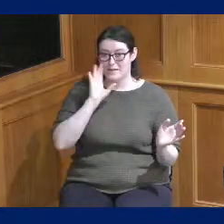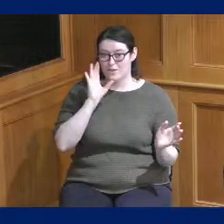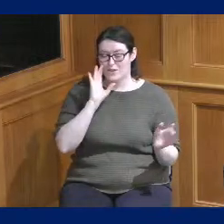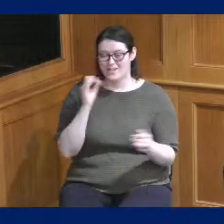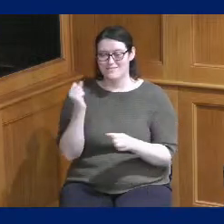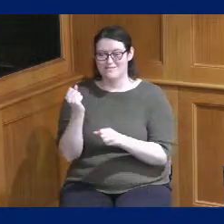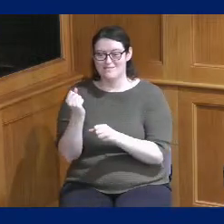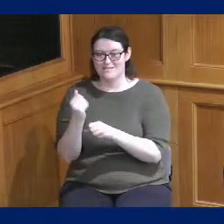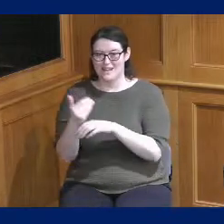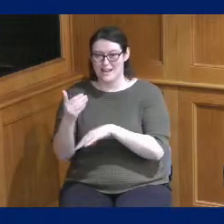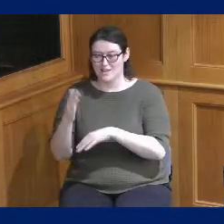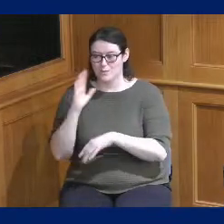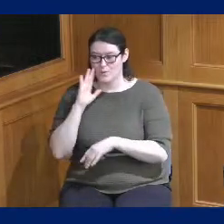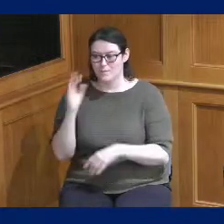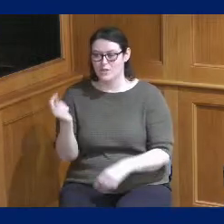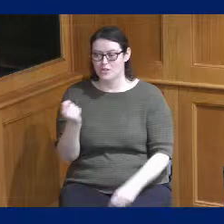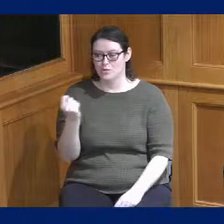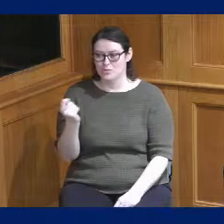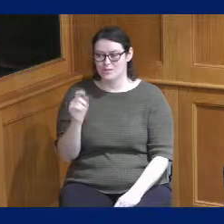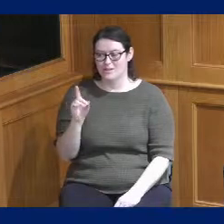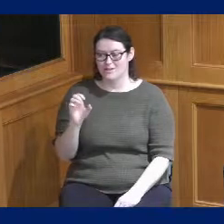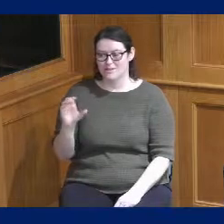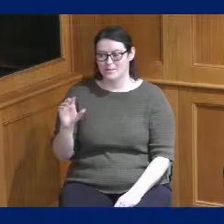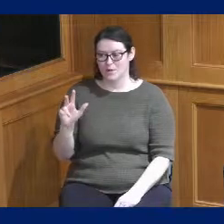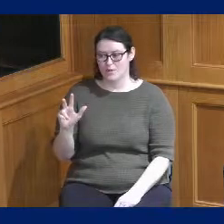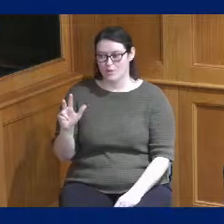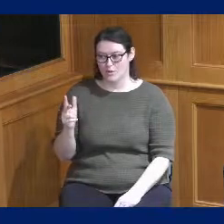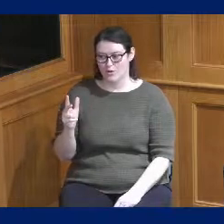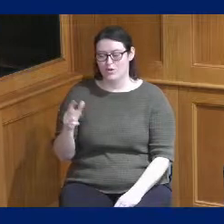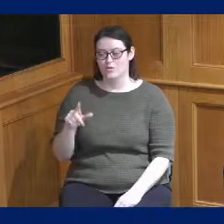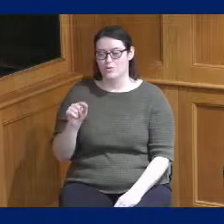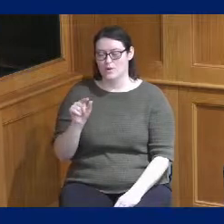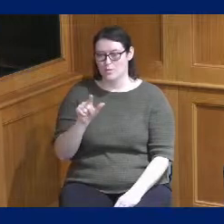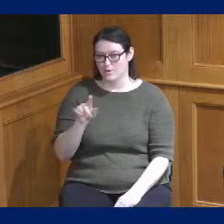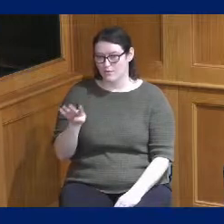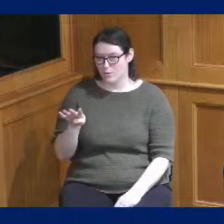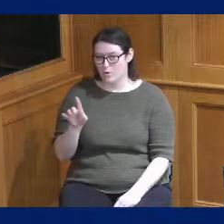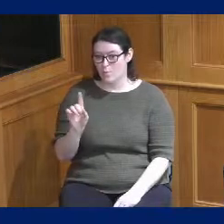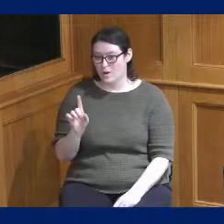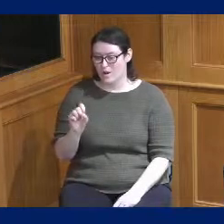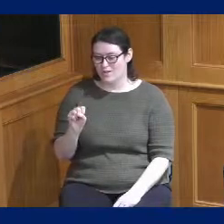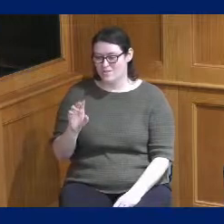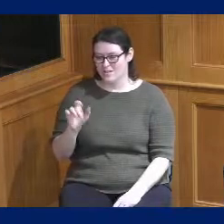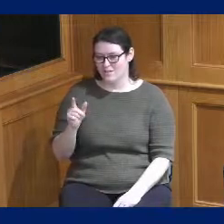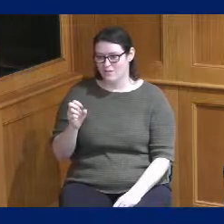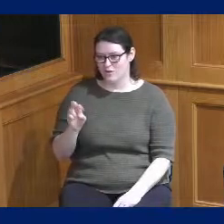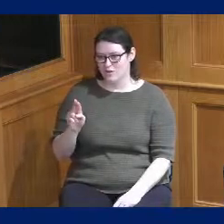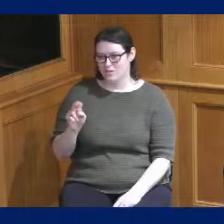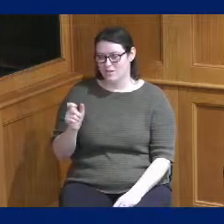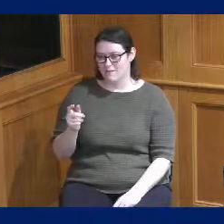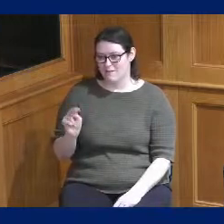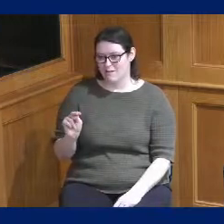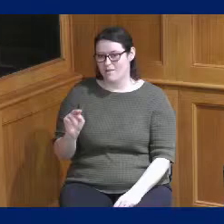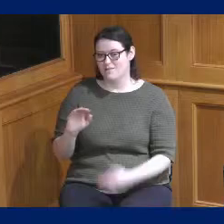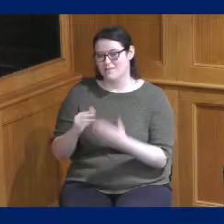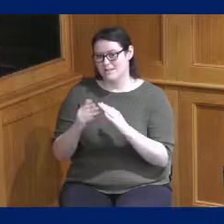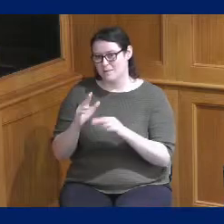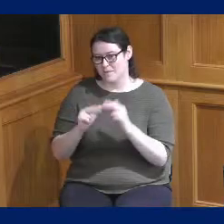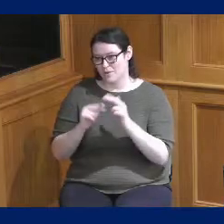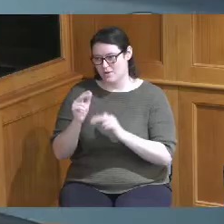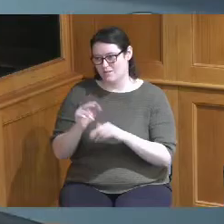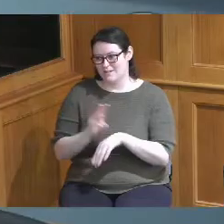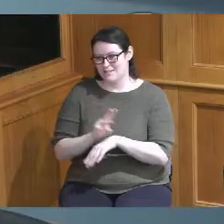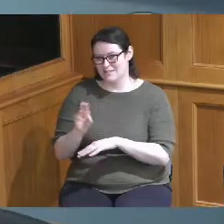December 3rd, 2024 at 6 p.m. at the Silverton Municipal Building. So with that, Madam President, I'll turn it back over to